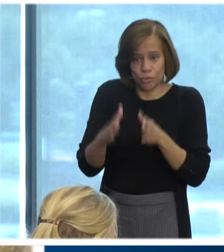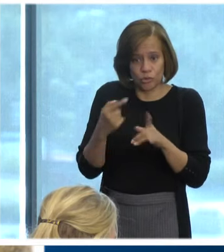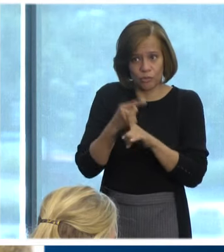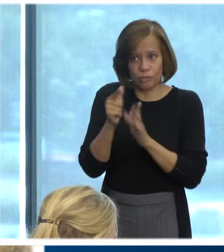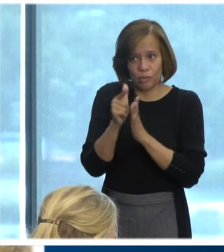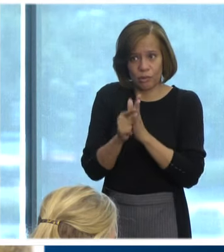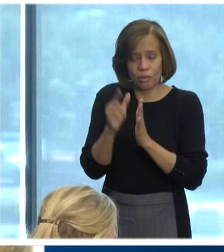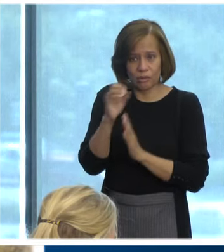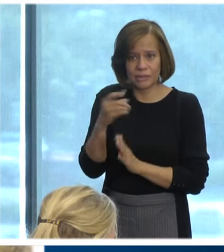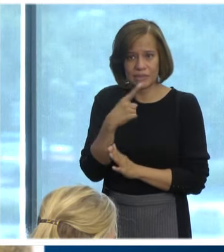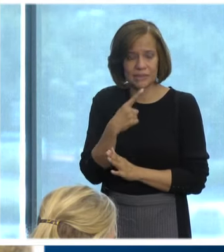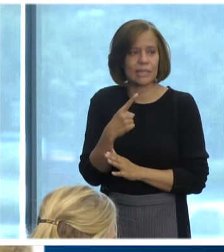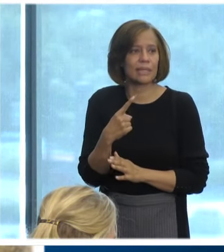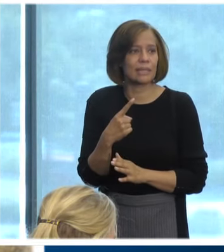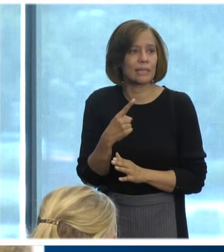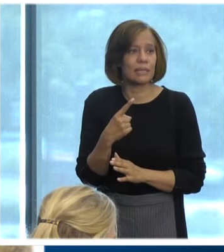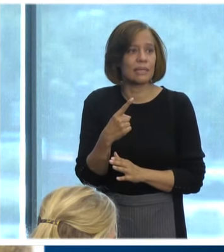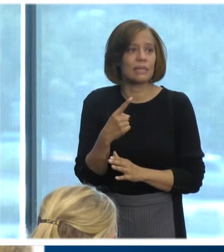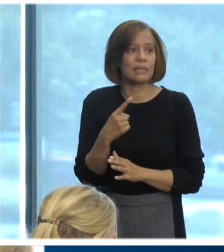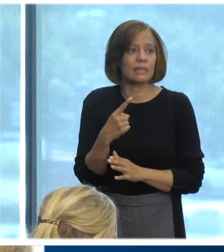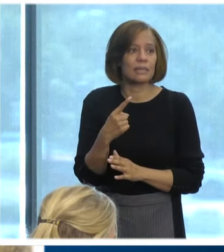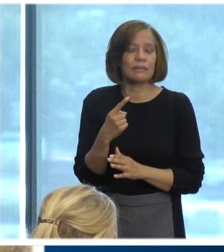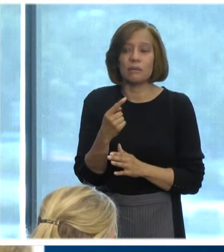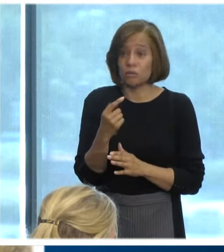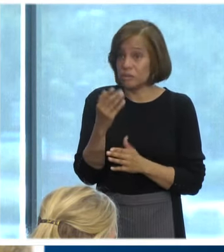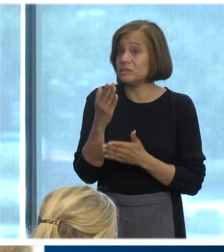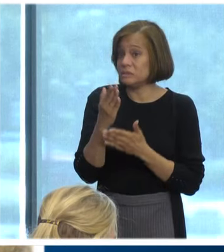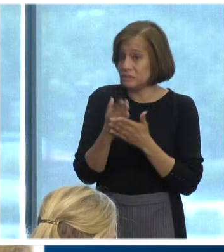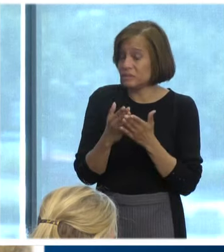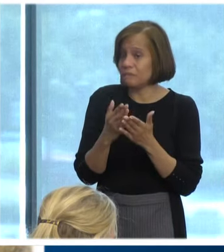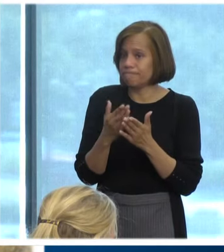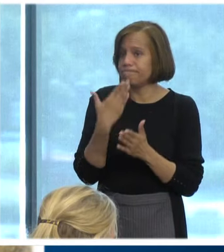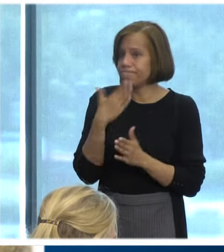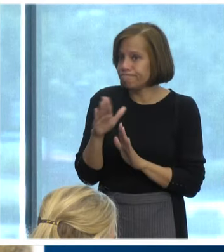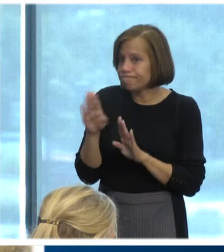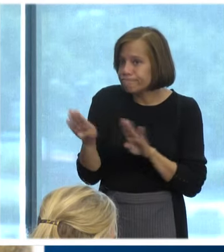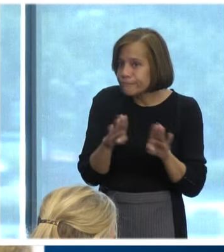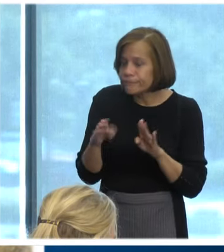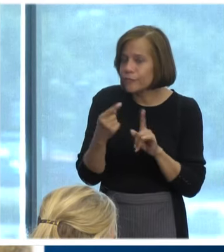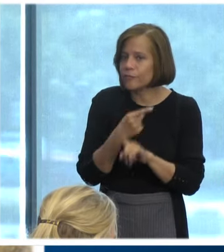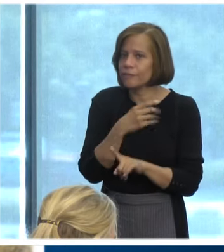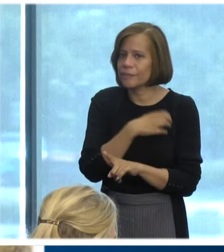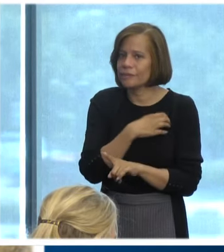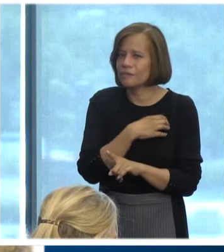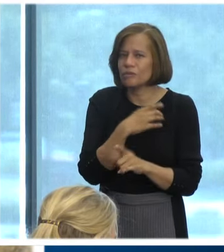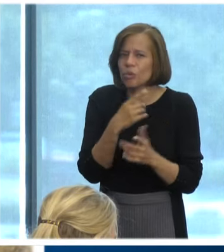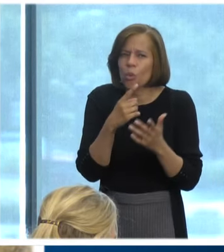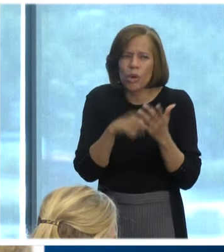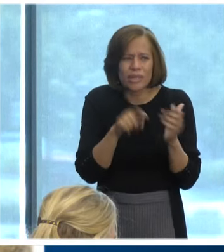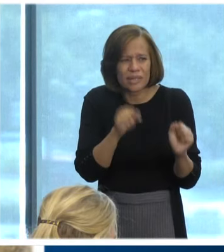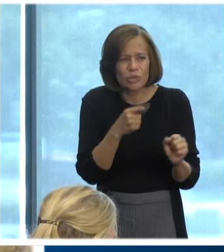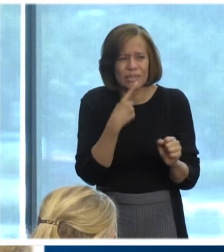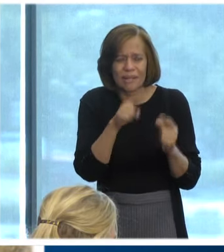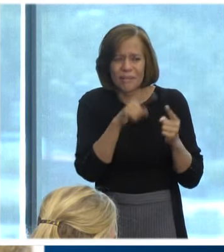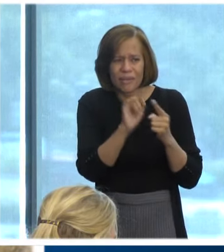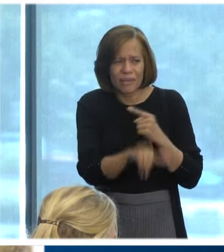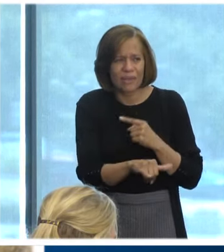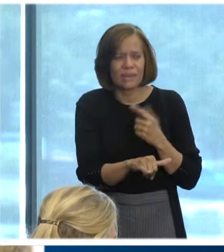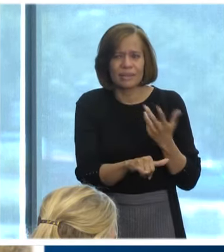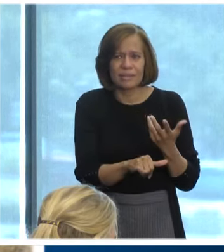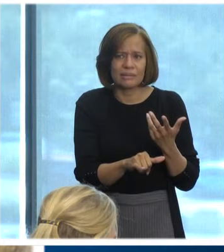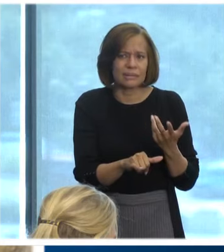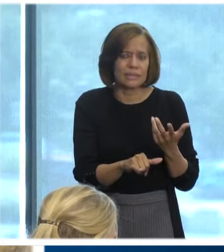is that there was some sort of misconduct. What can you say about that? And what can you say about, as